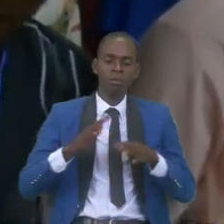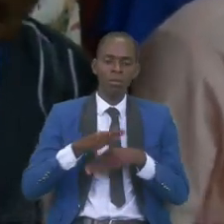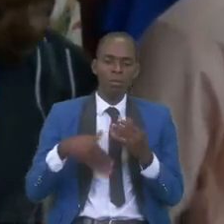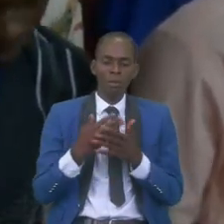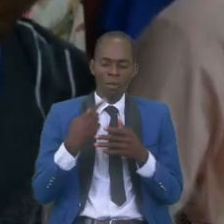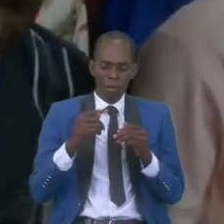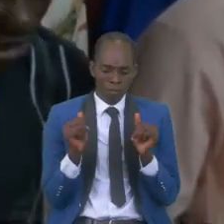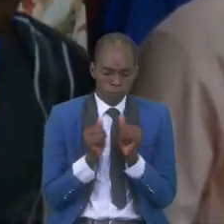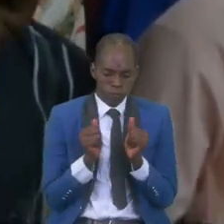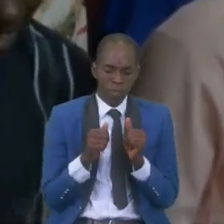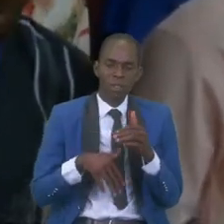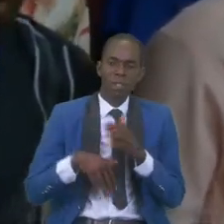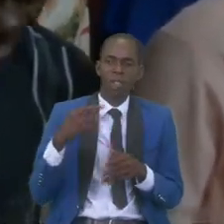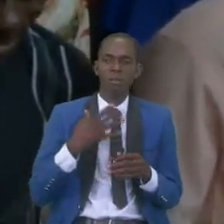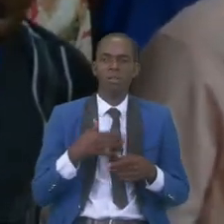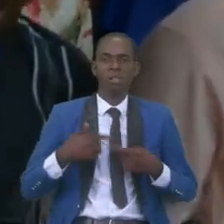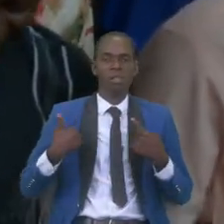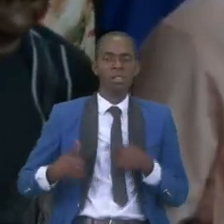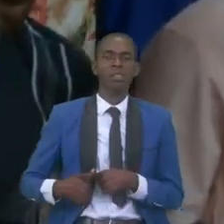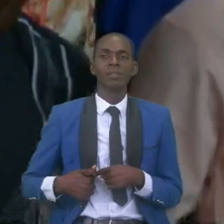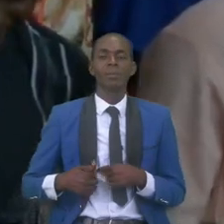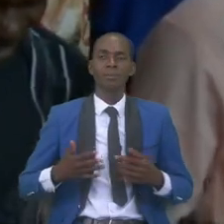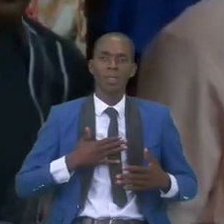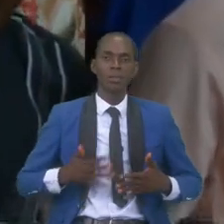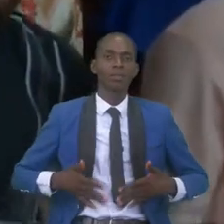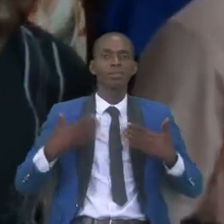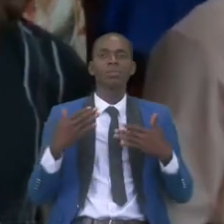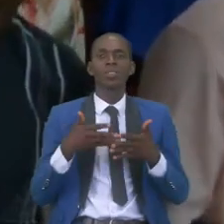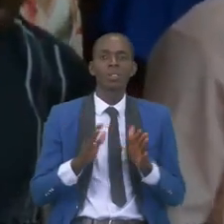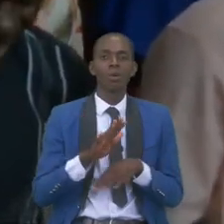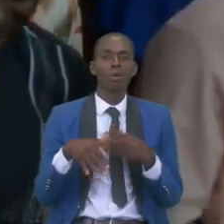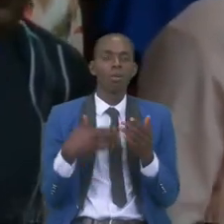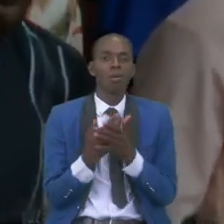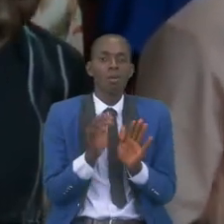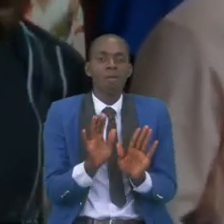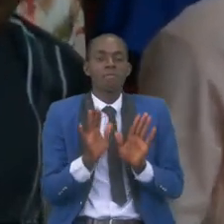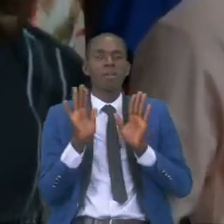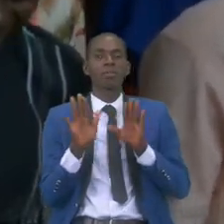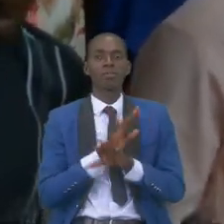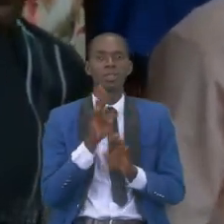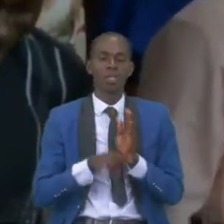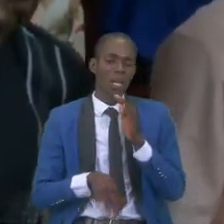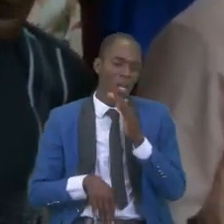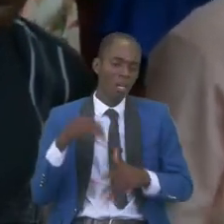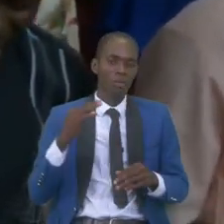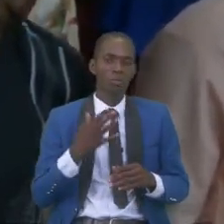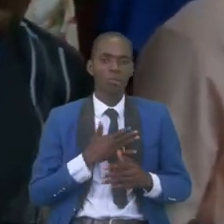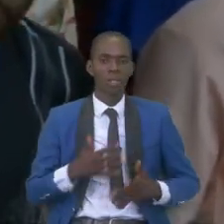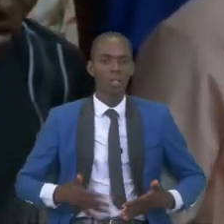timidity get out of my life. All this fearfulness get out of my life.